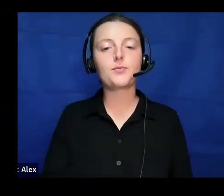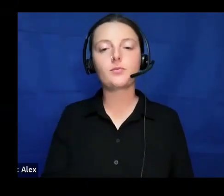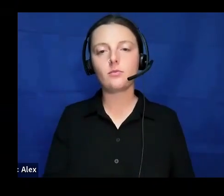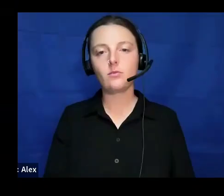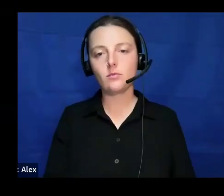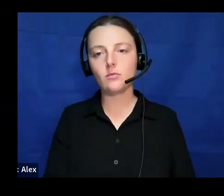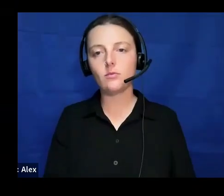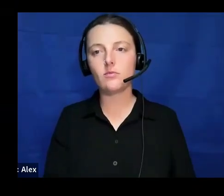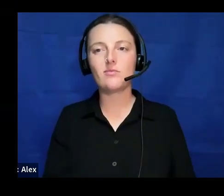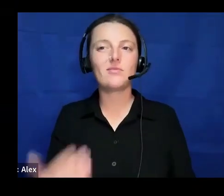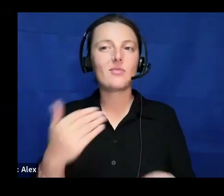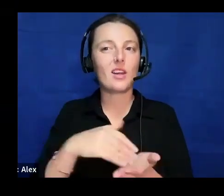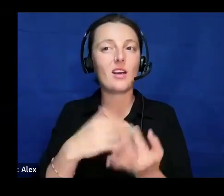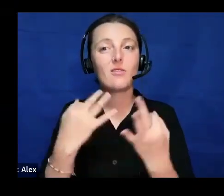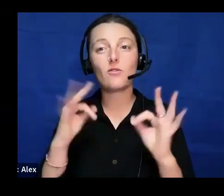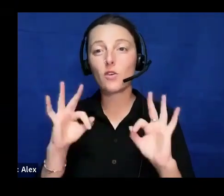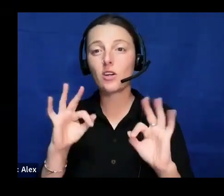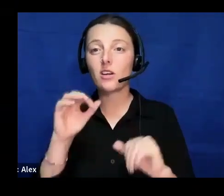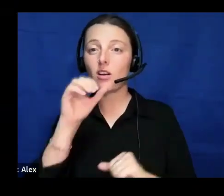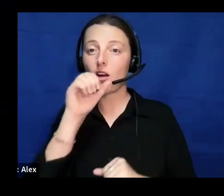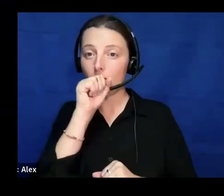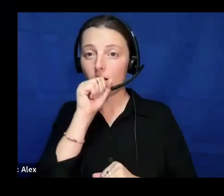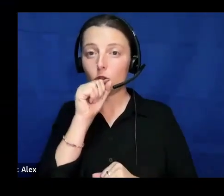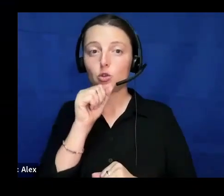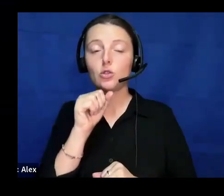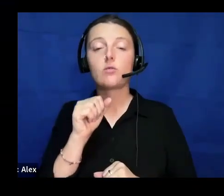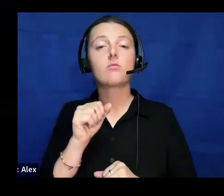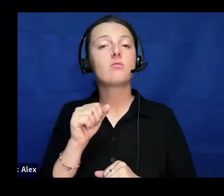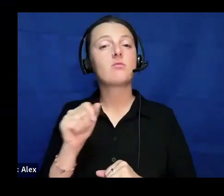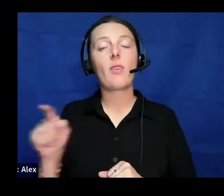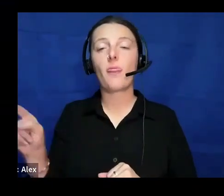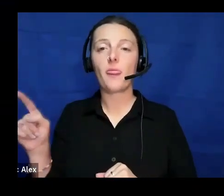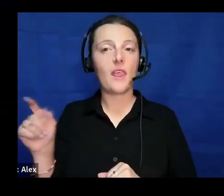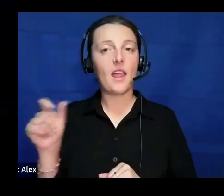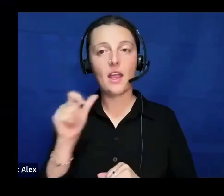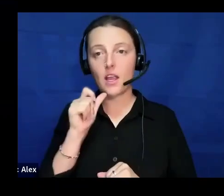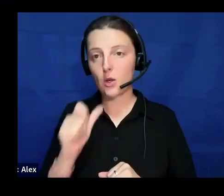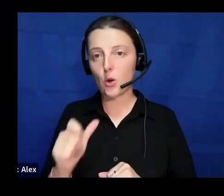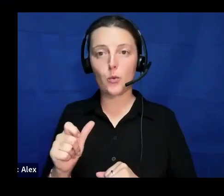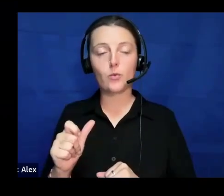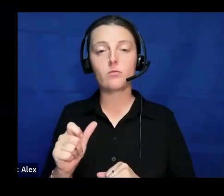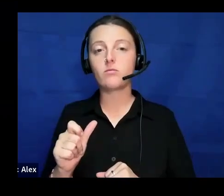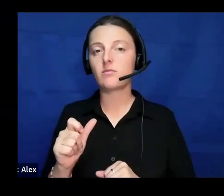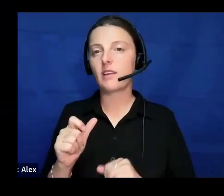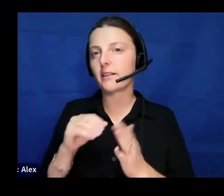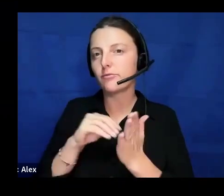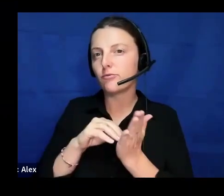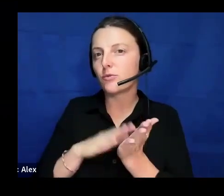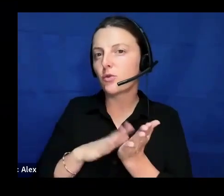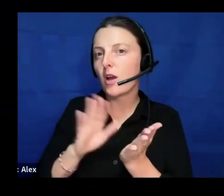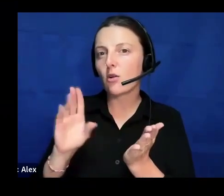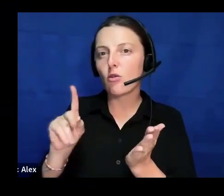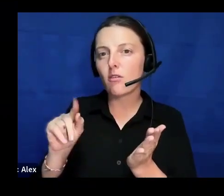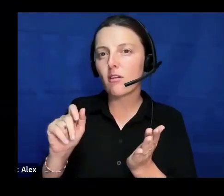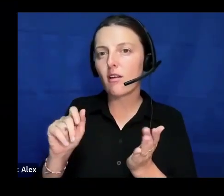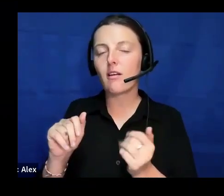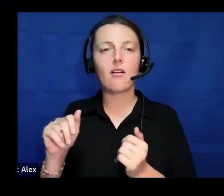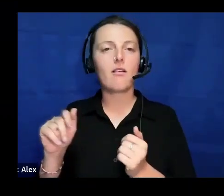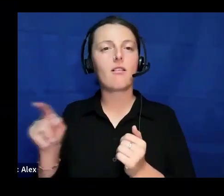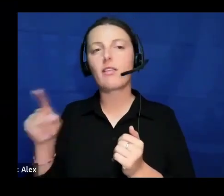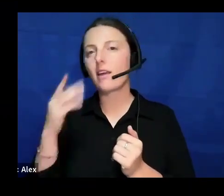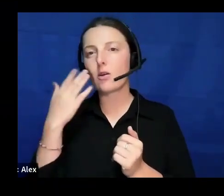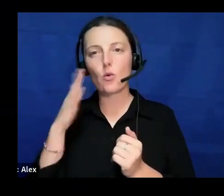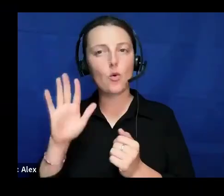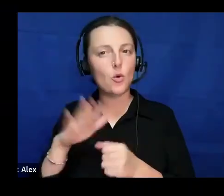it's free, it's confidential. They don't, track your data or know exactly where you're located unless